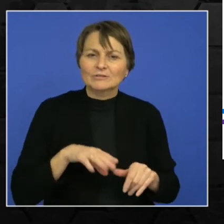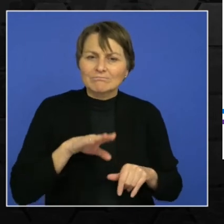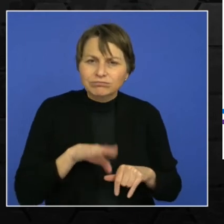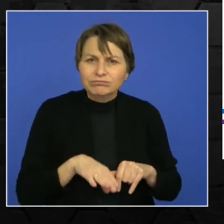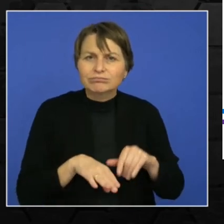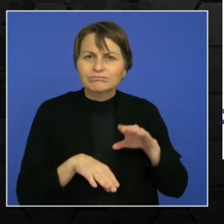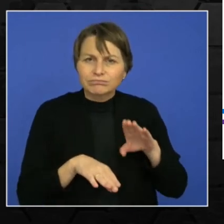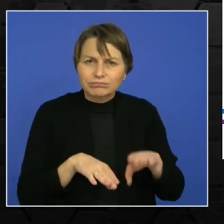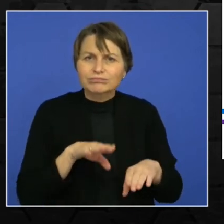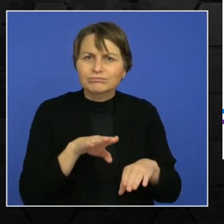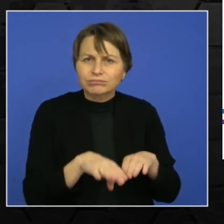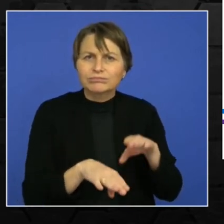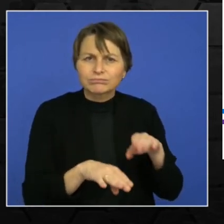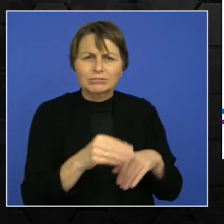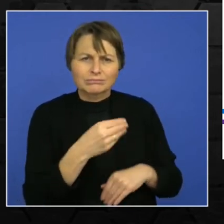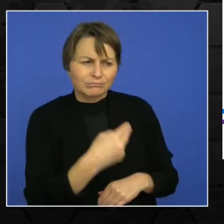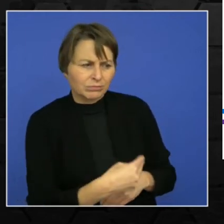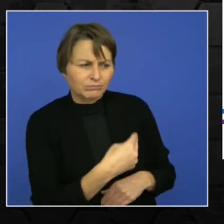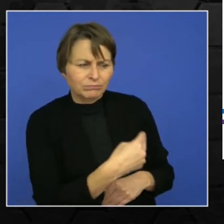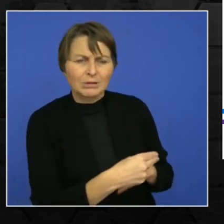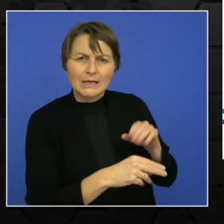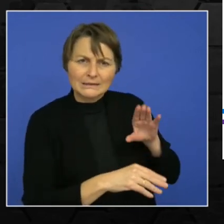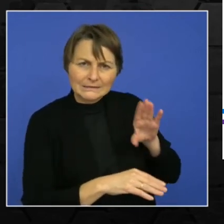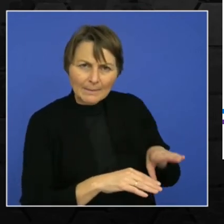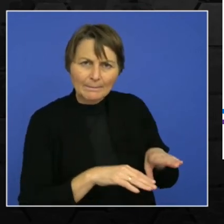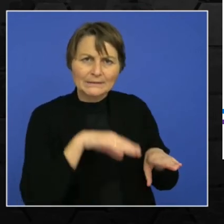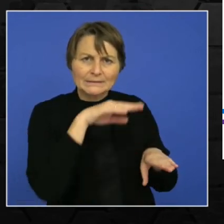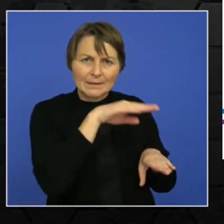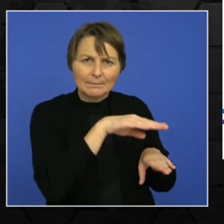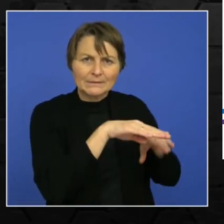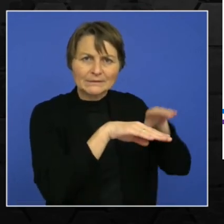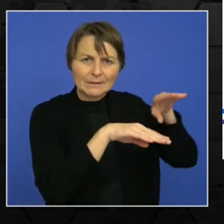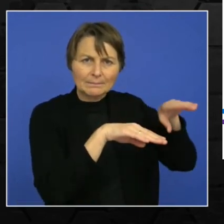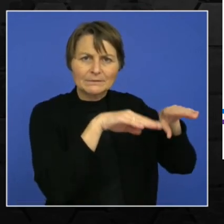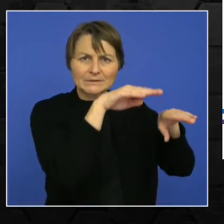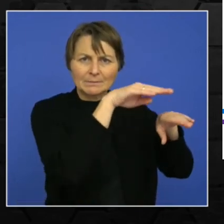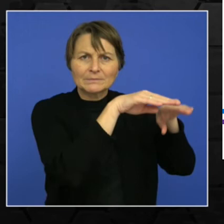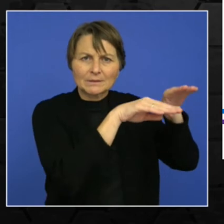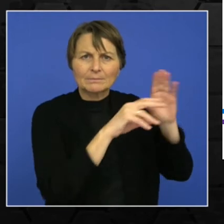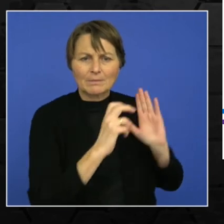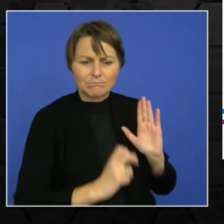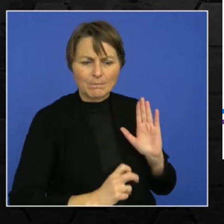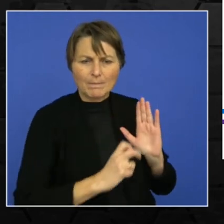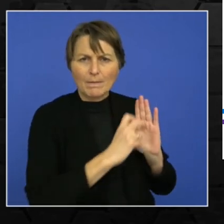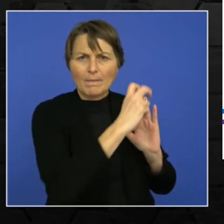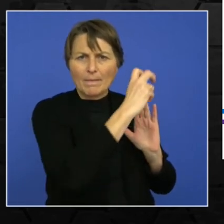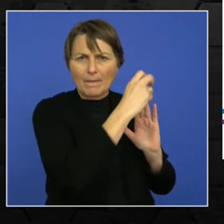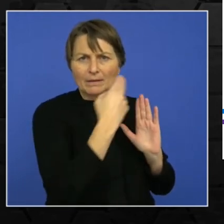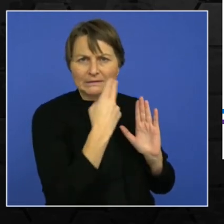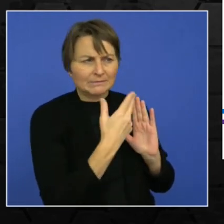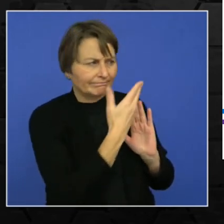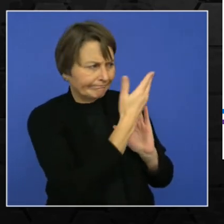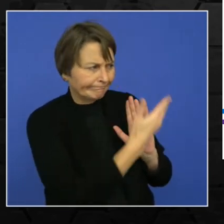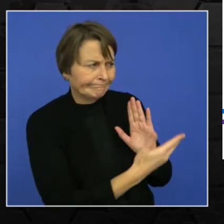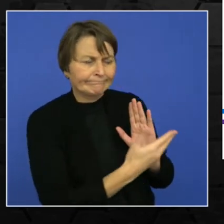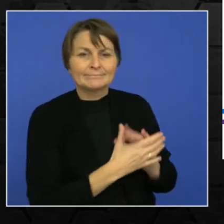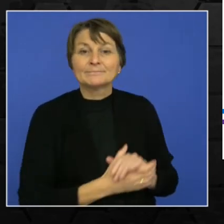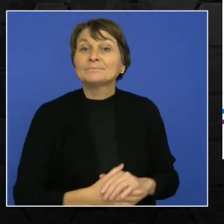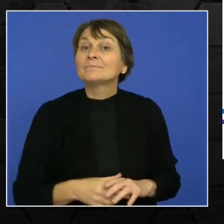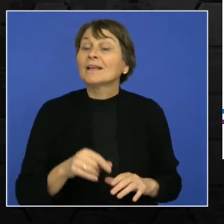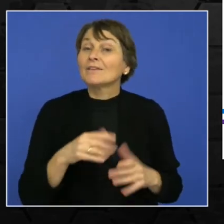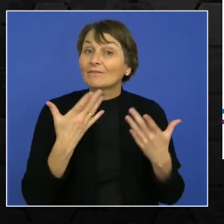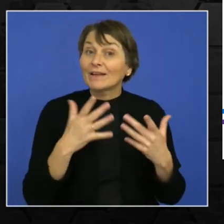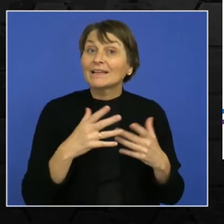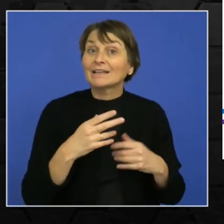solving, discrete structures, calculus, and statistics. And most the chances are, if you've done your graduation,